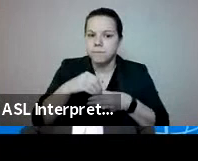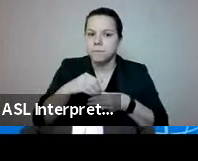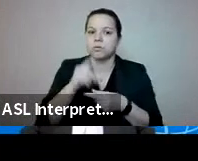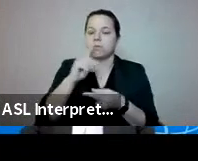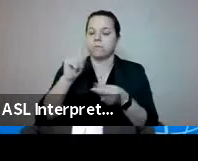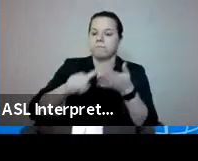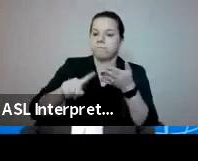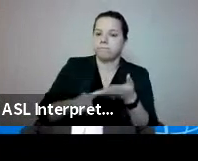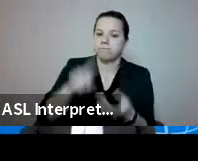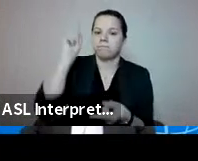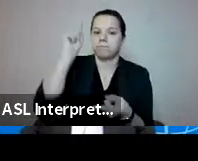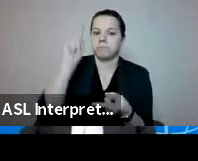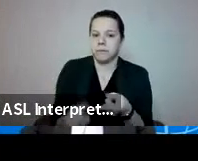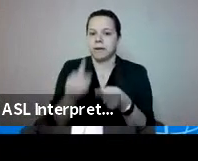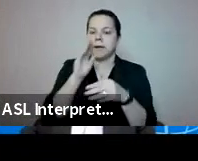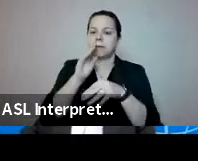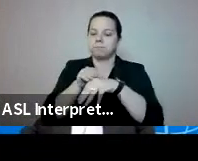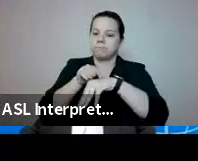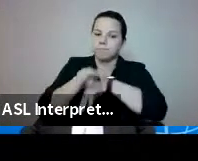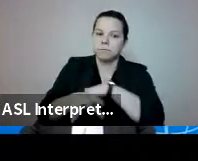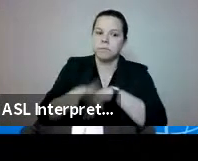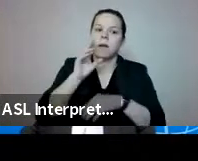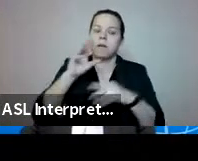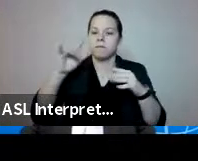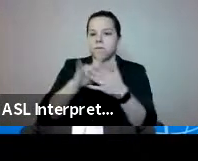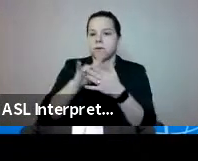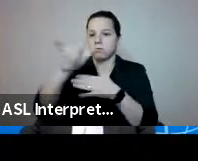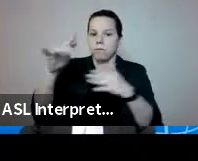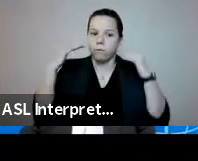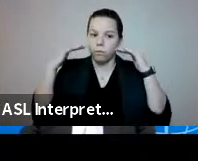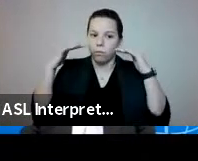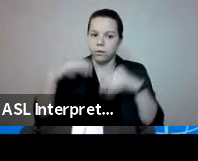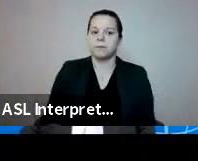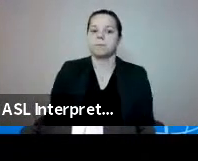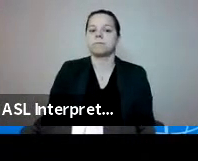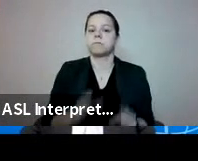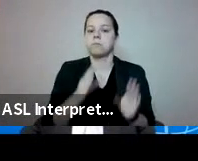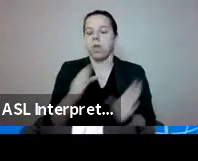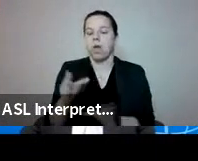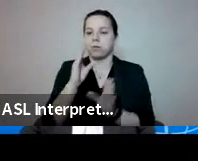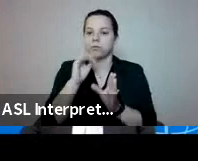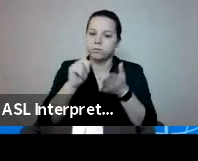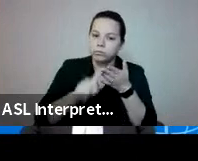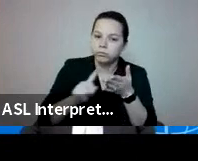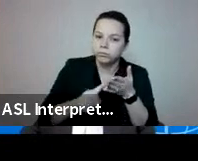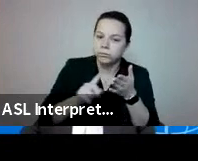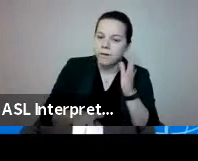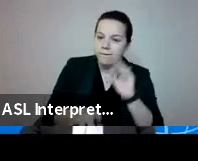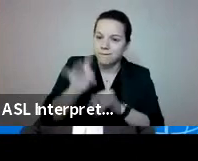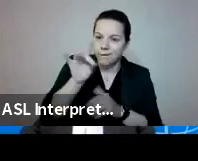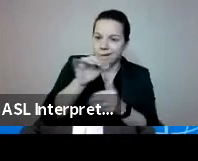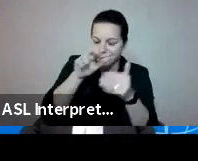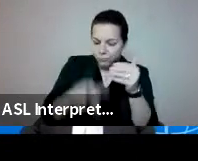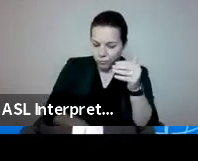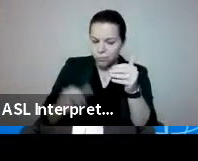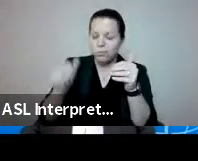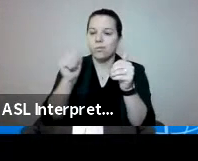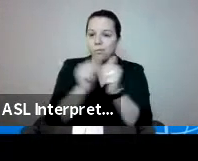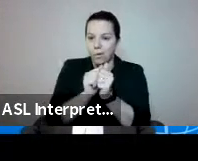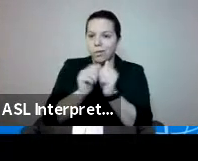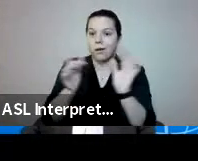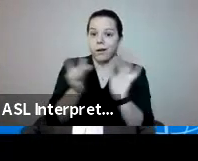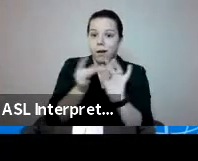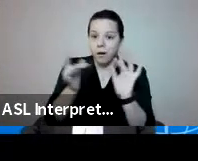aircraft noise. The FAA intends to continue reviewing these first research findings in combination with public and stakeholder feedback to